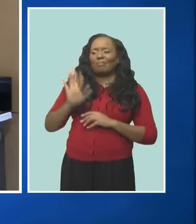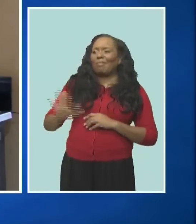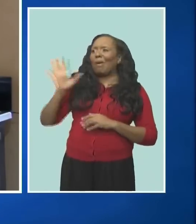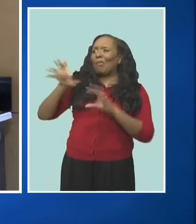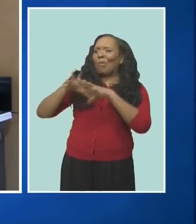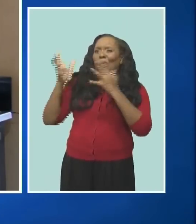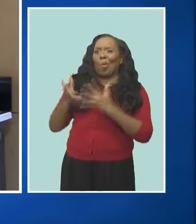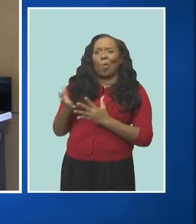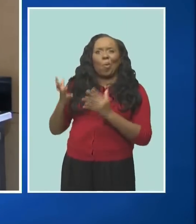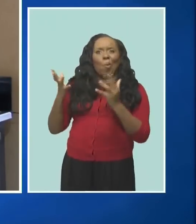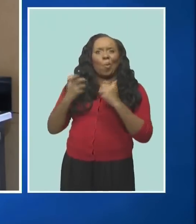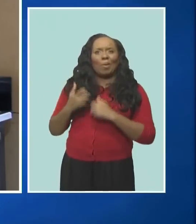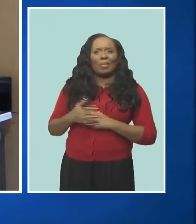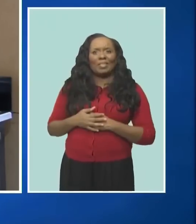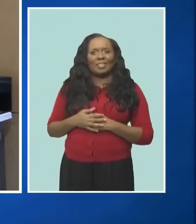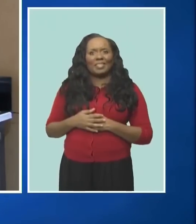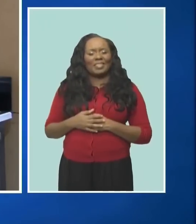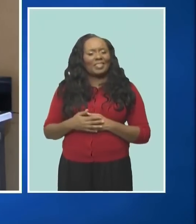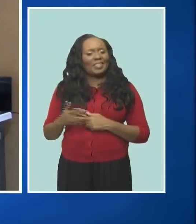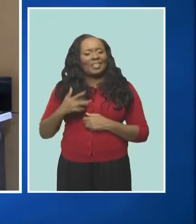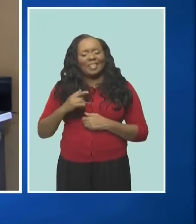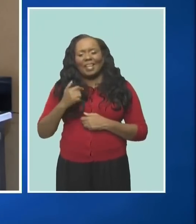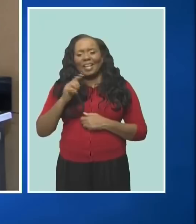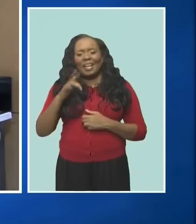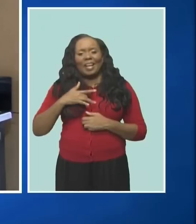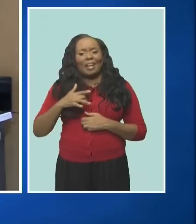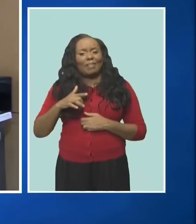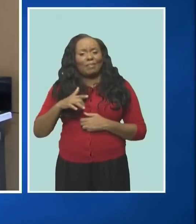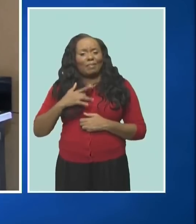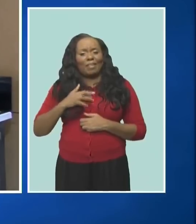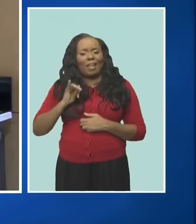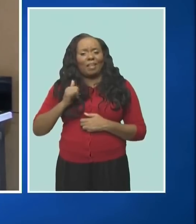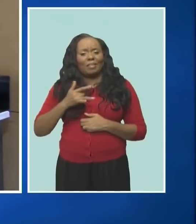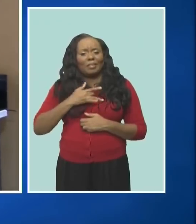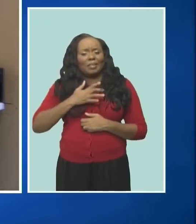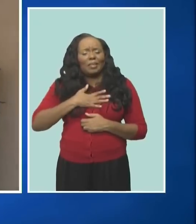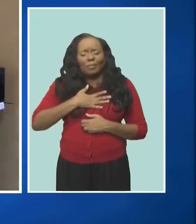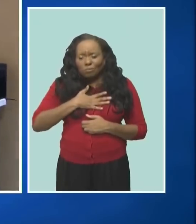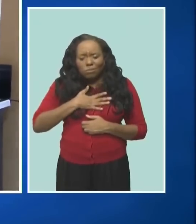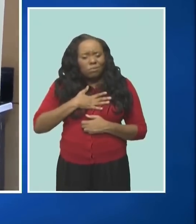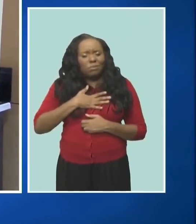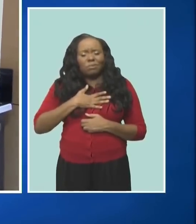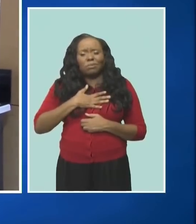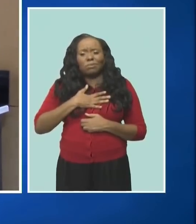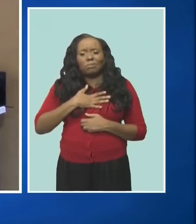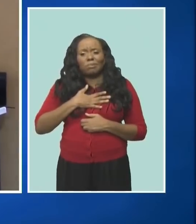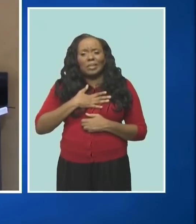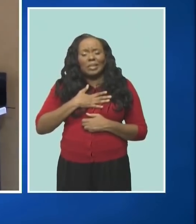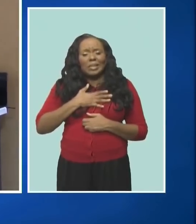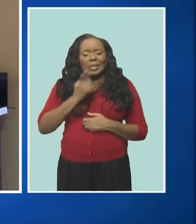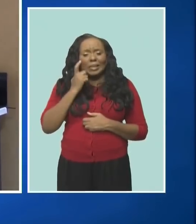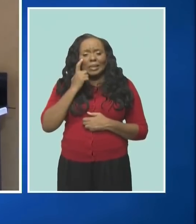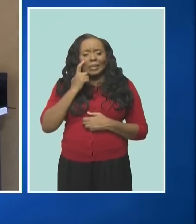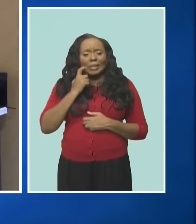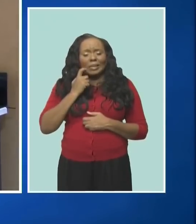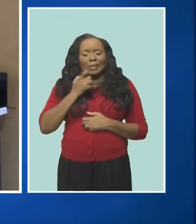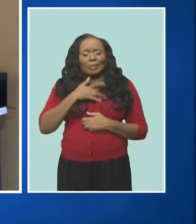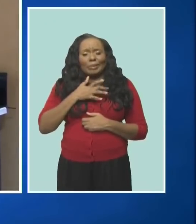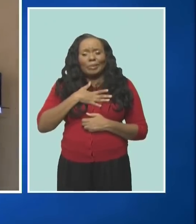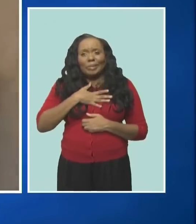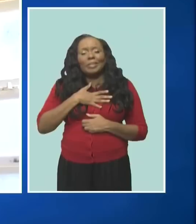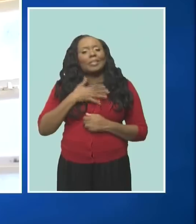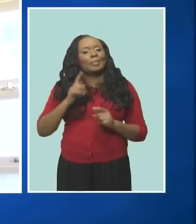is make me shed some tears sometimes. Mr. Rollins adds, however, she's excited about the opportunities created in